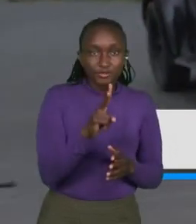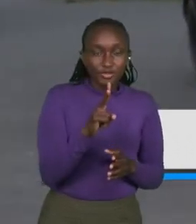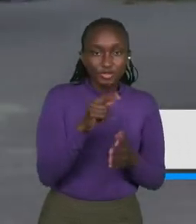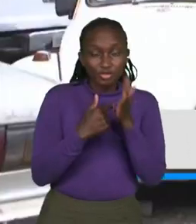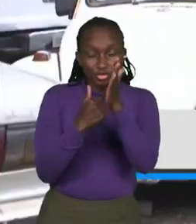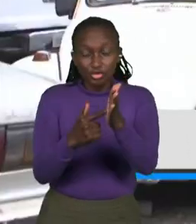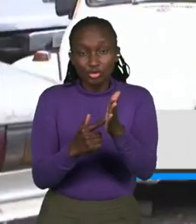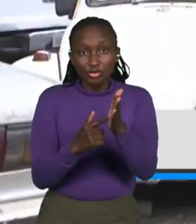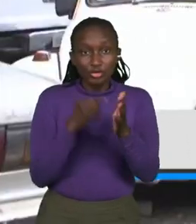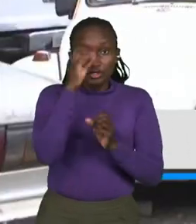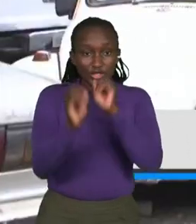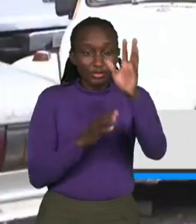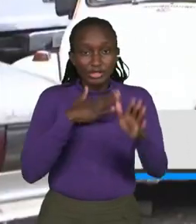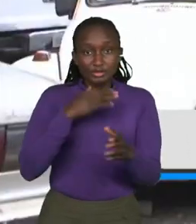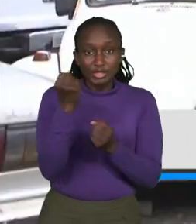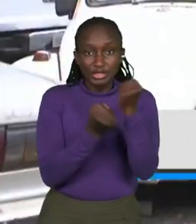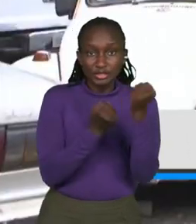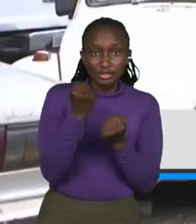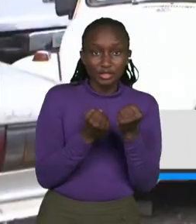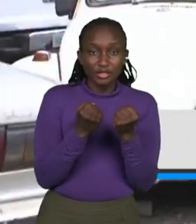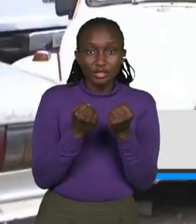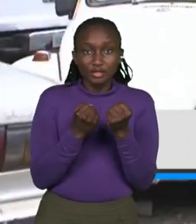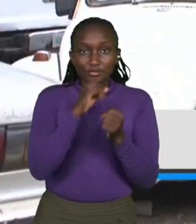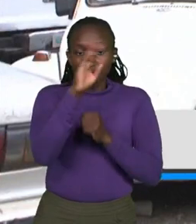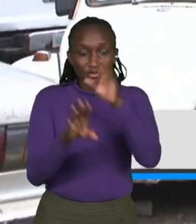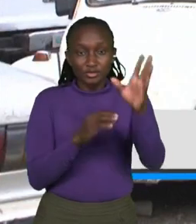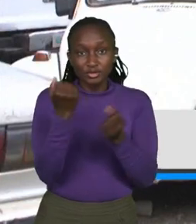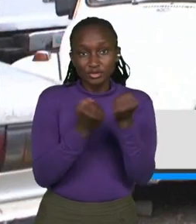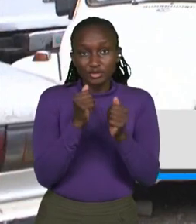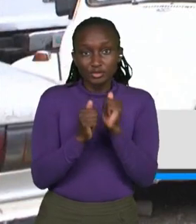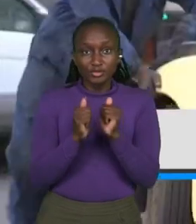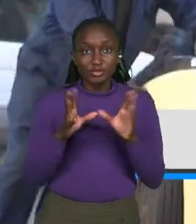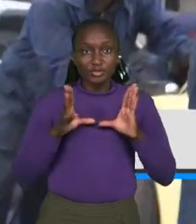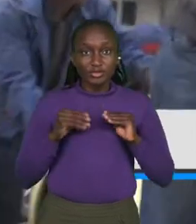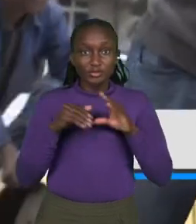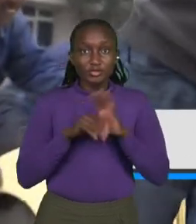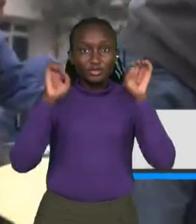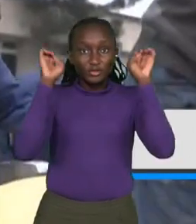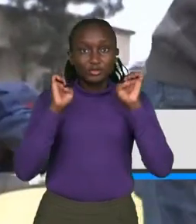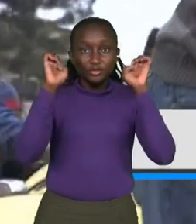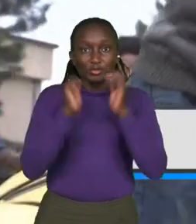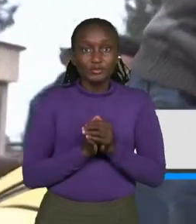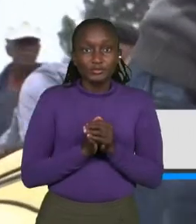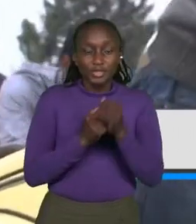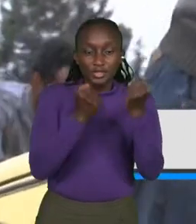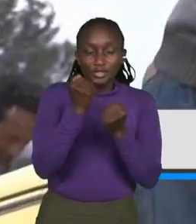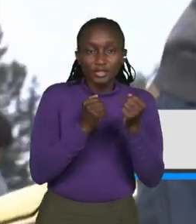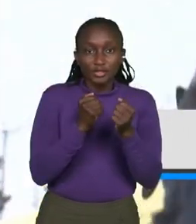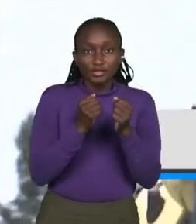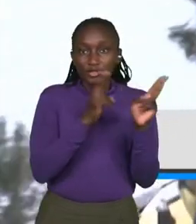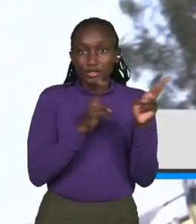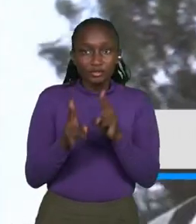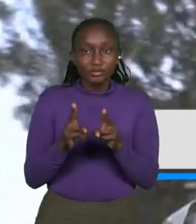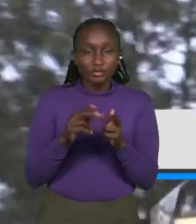Ride, Pimped Out. American slang for customized vehicles has been adopted in Addis Ababa. Beetles became a common sight in the